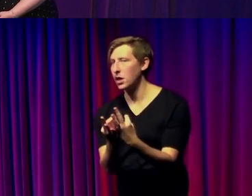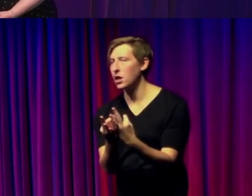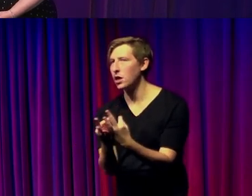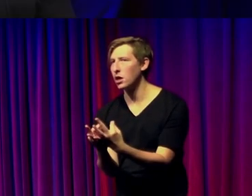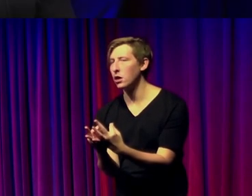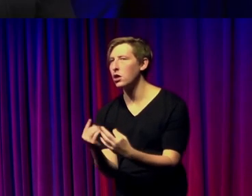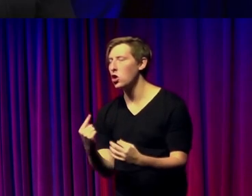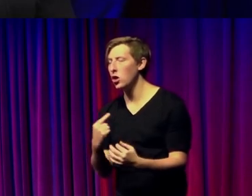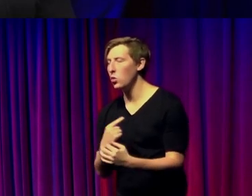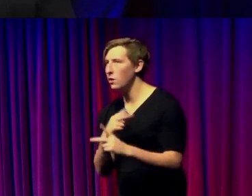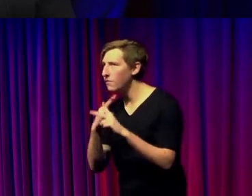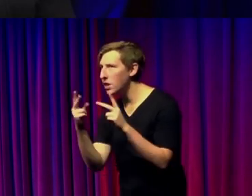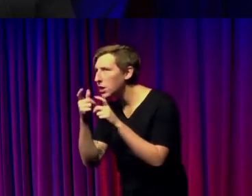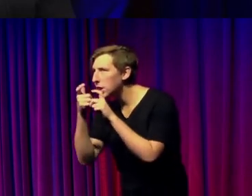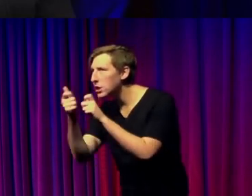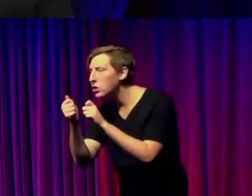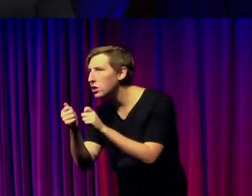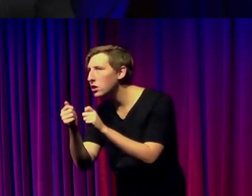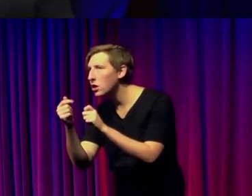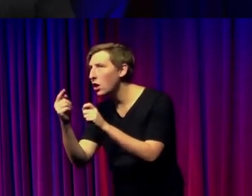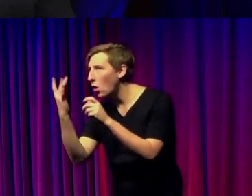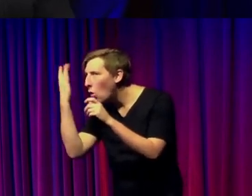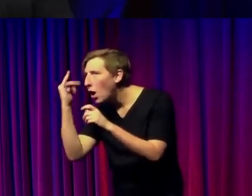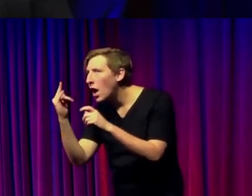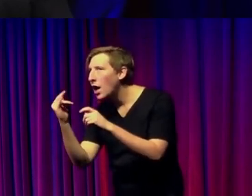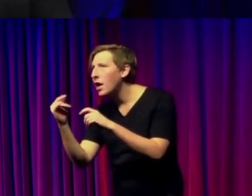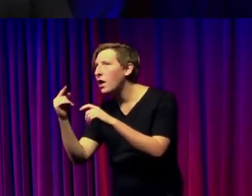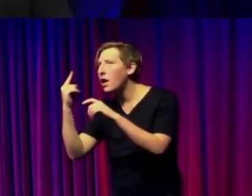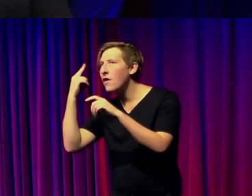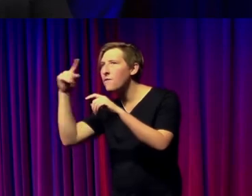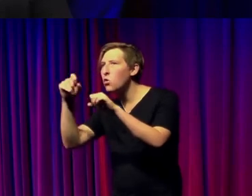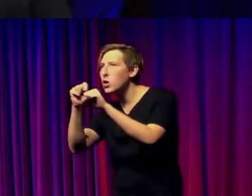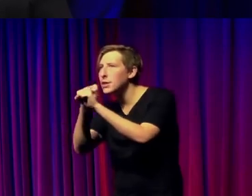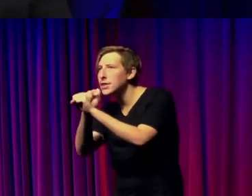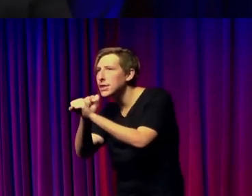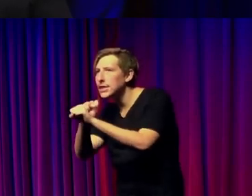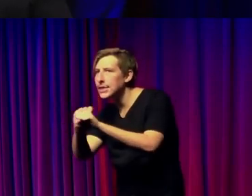I think they're perfect for the staged version of The Revenant.